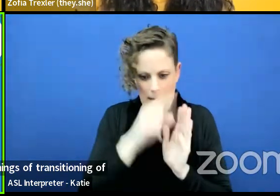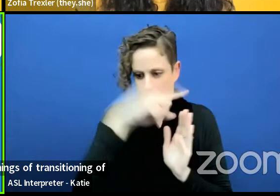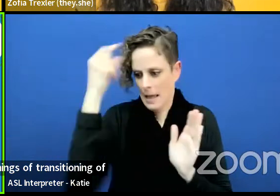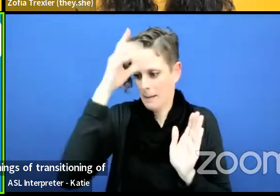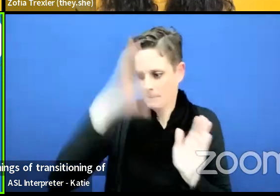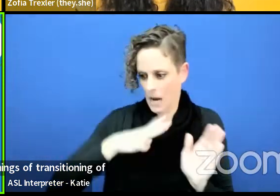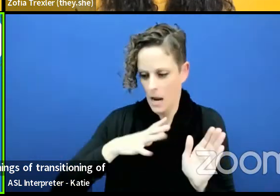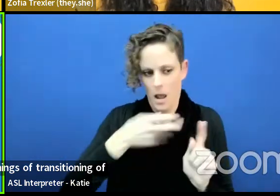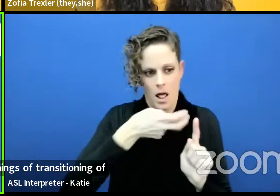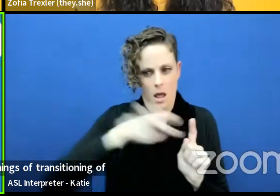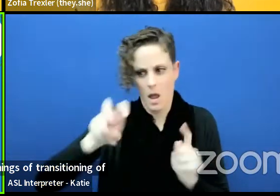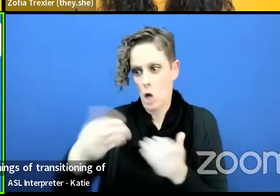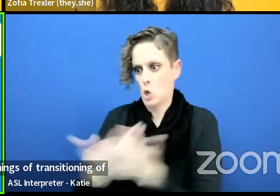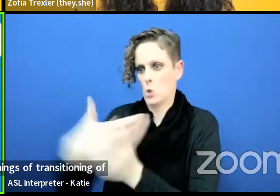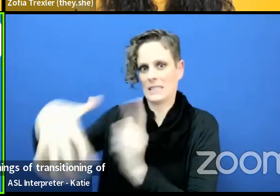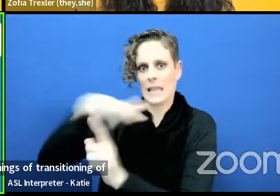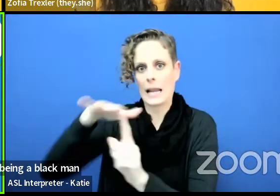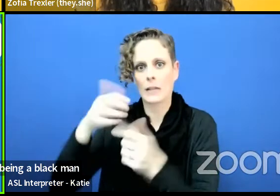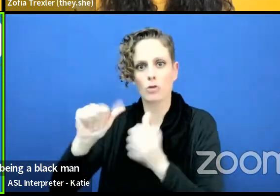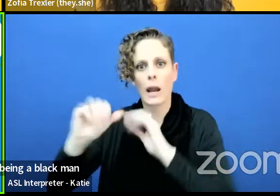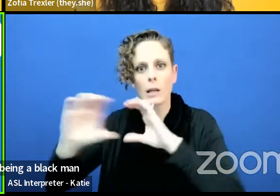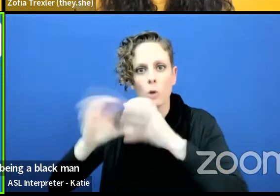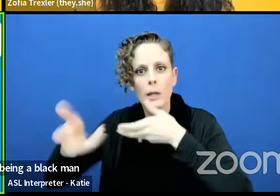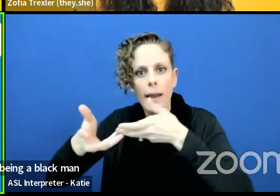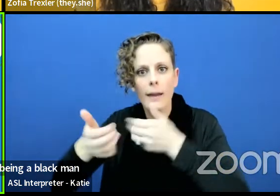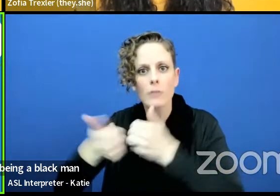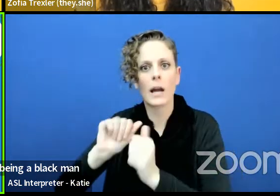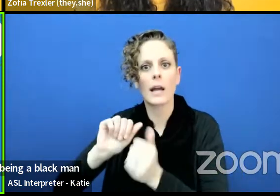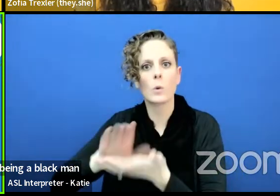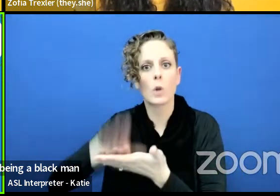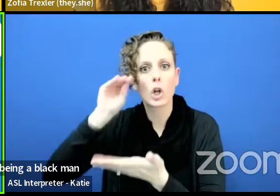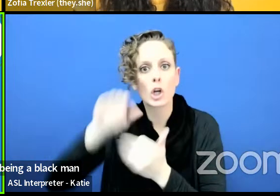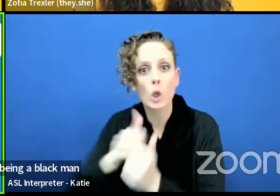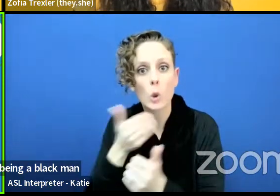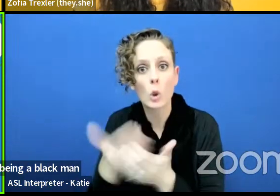trying to communicate, trying to learn new things.